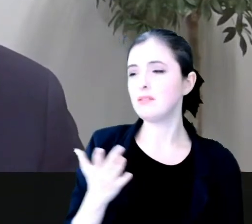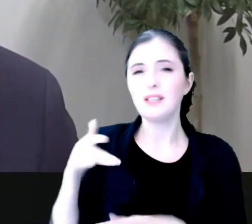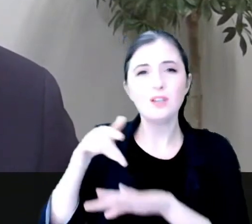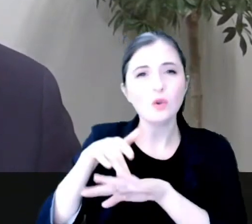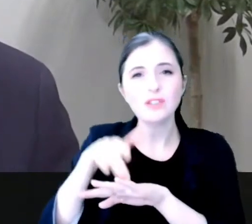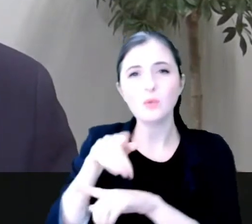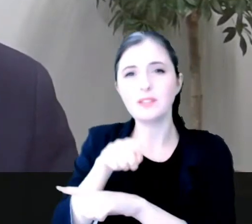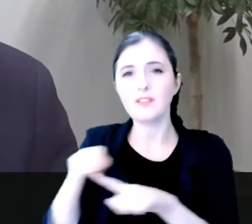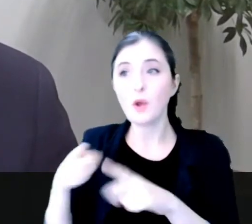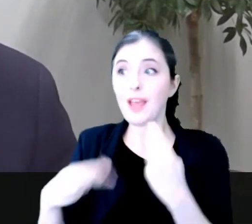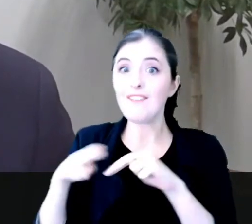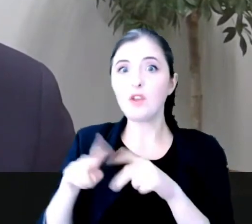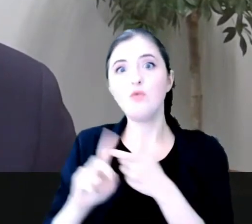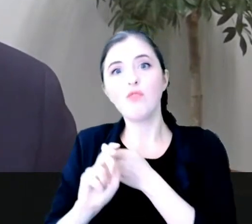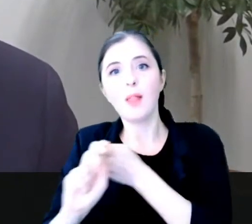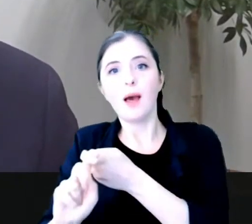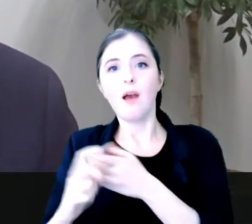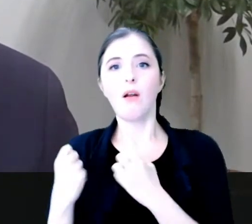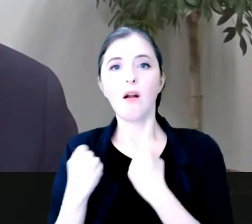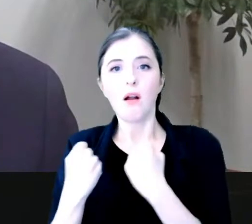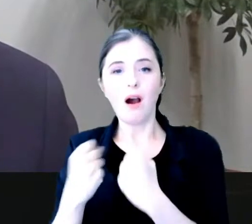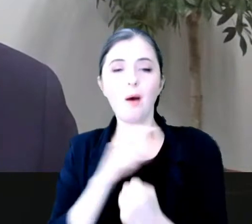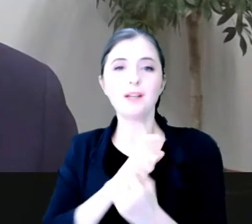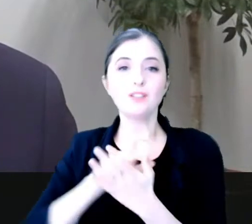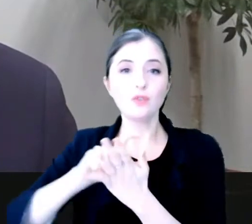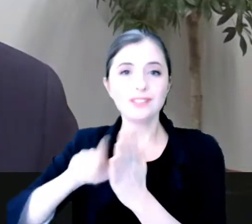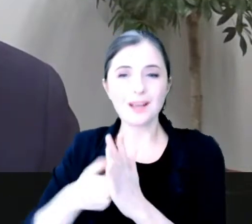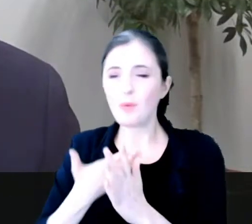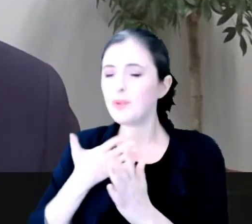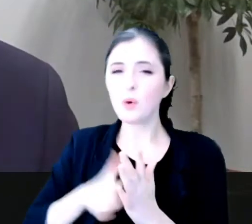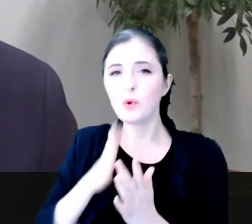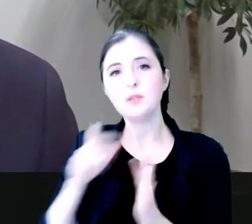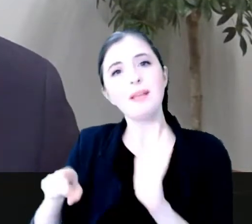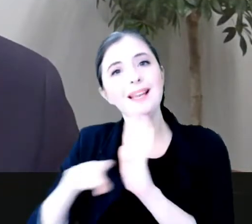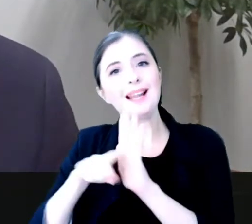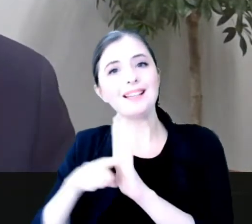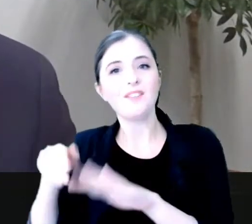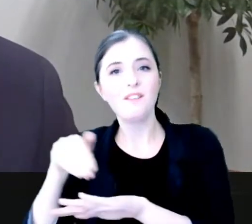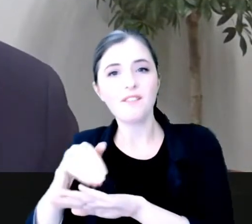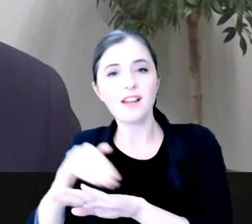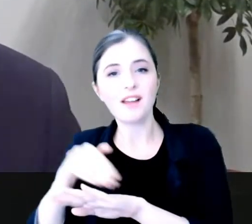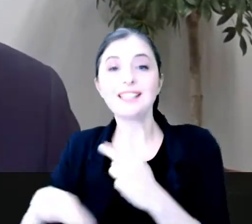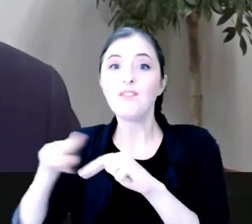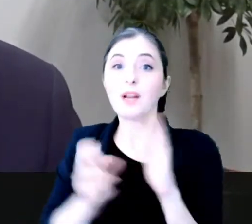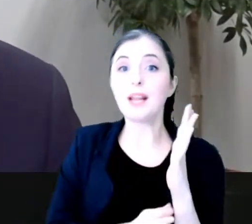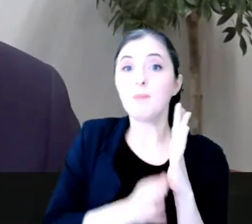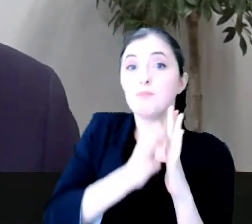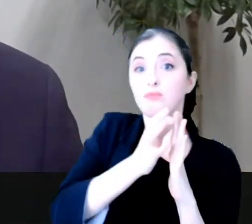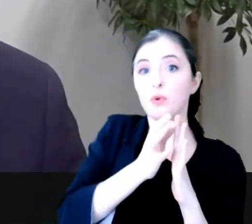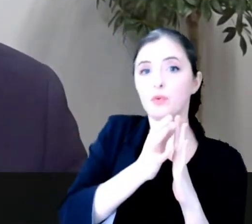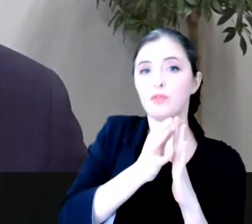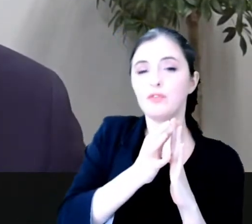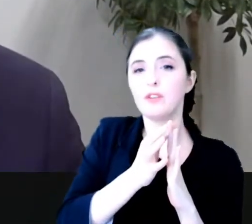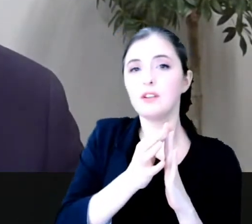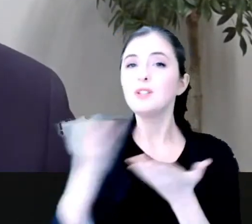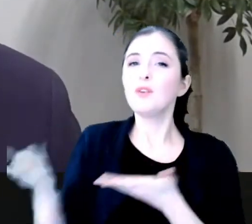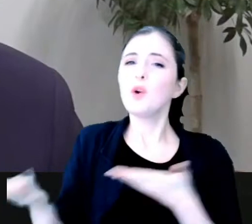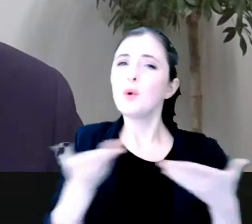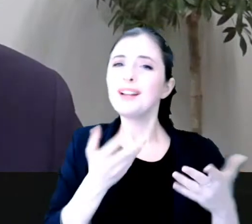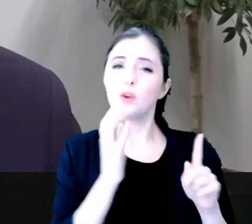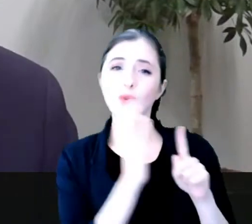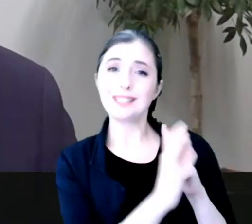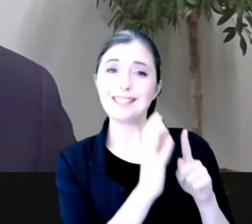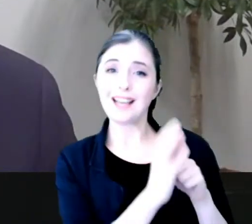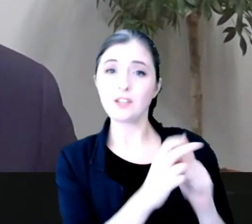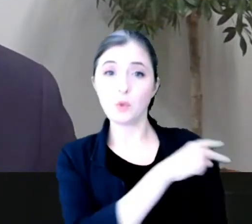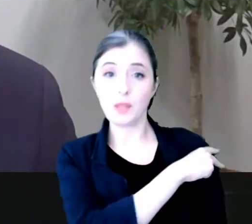you're disabled. And we don't want people like you adversely affected if the scheme can be approved. So if you give your details, please, to the staff, Jackie, I'll go away and speak to